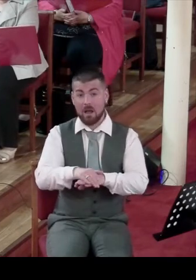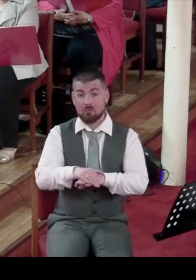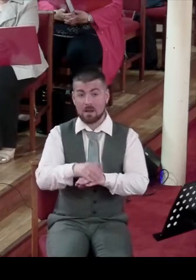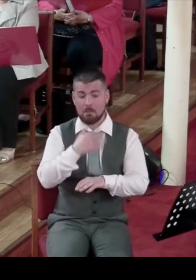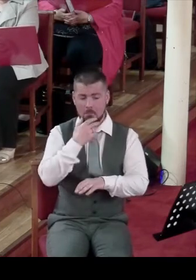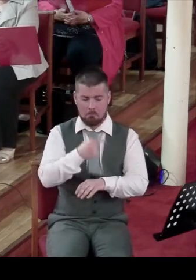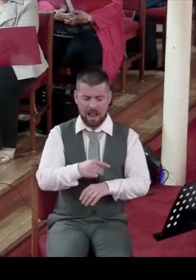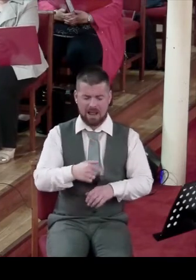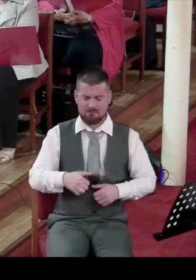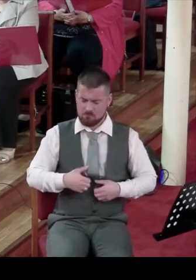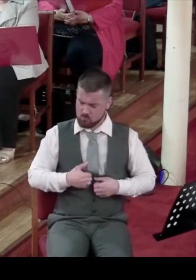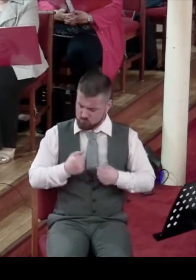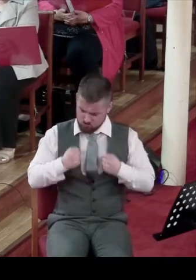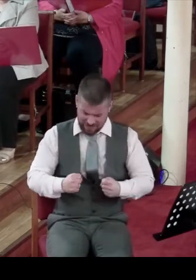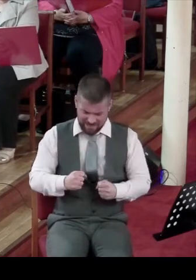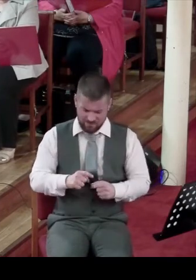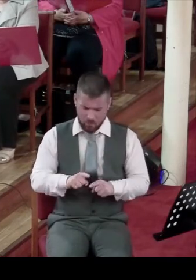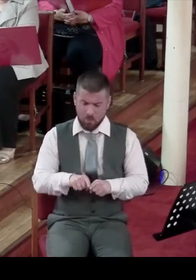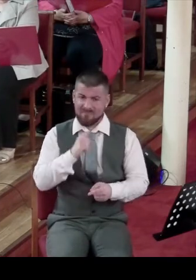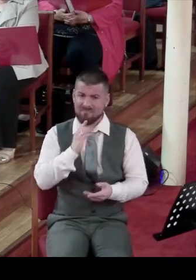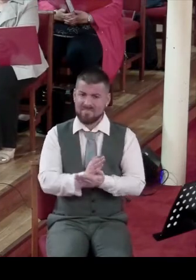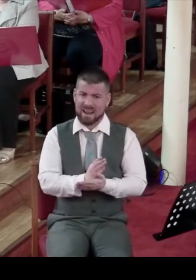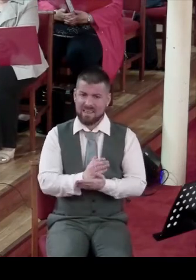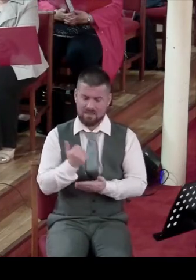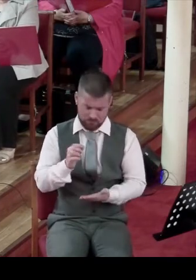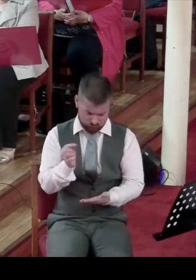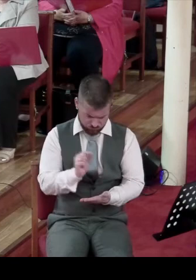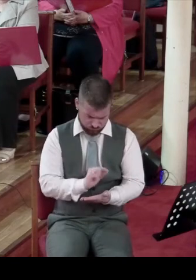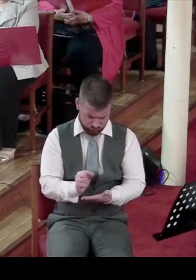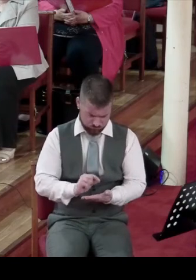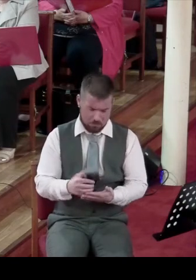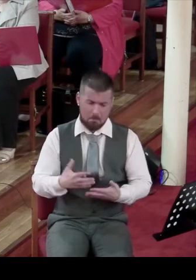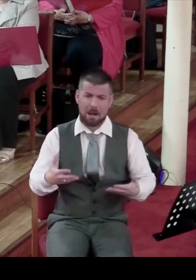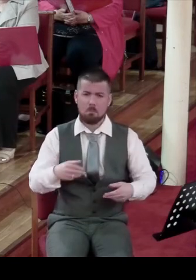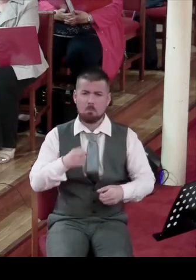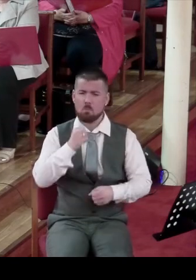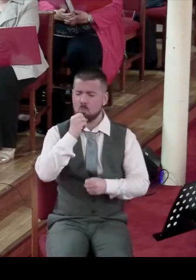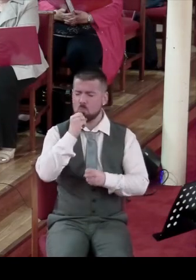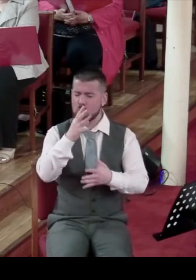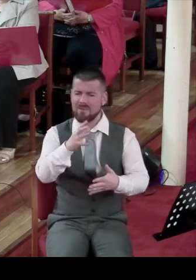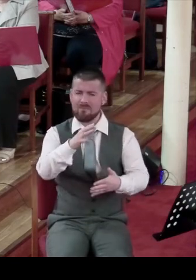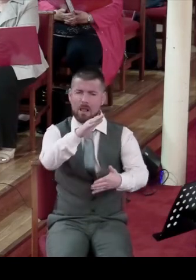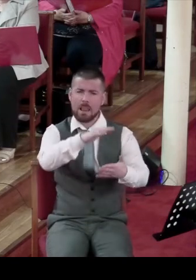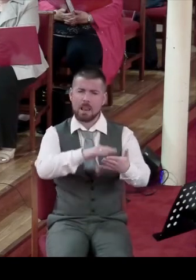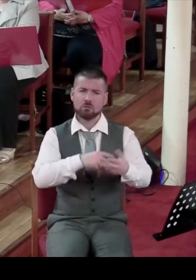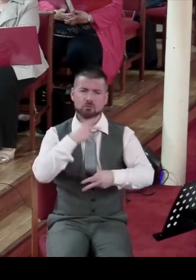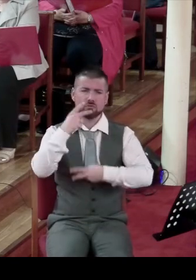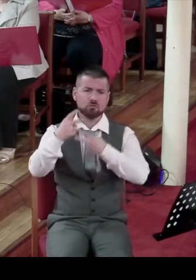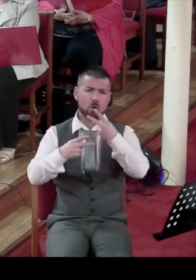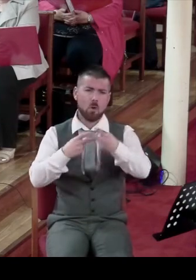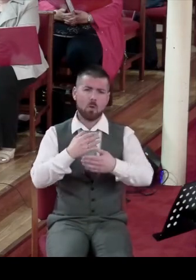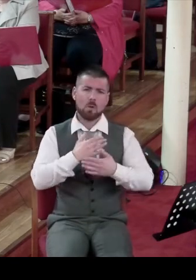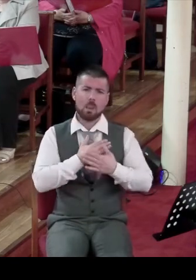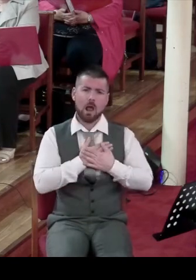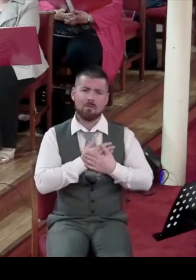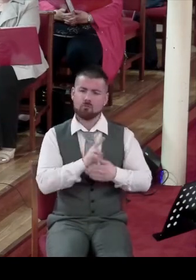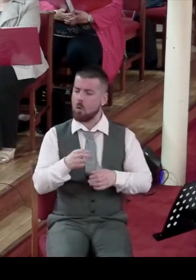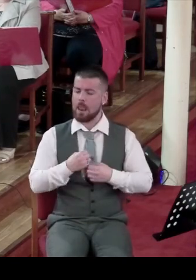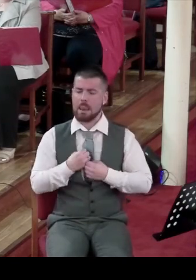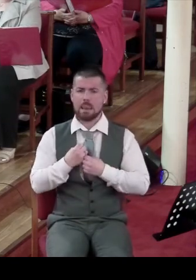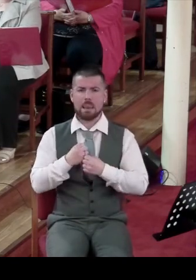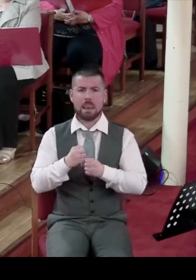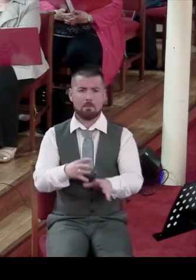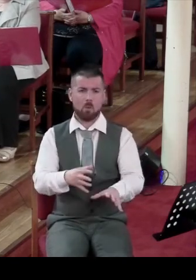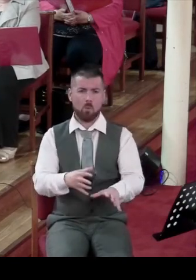the faith to write this beautiful hymn, "O love that wilt not let me go." Because